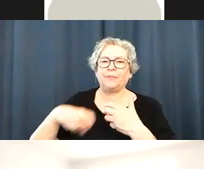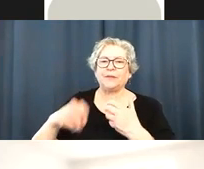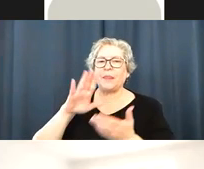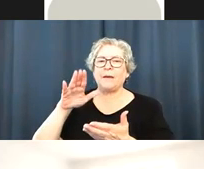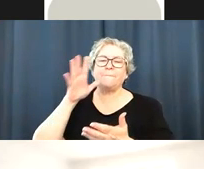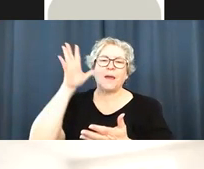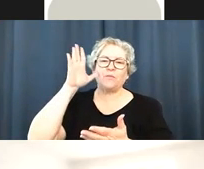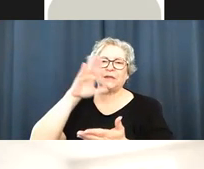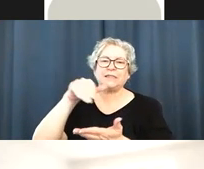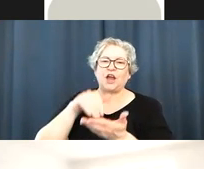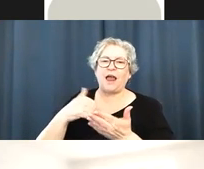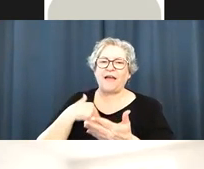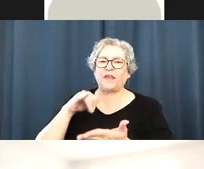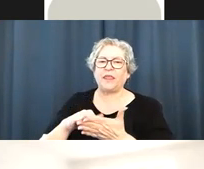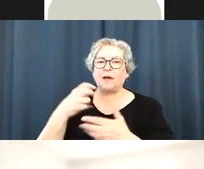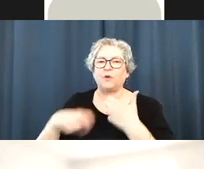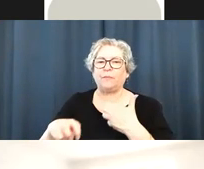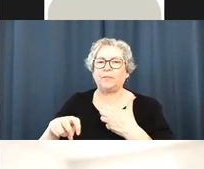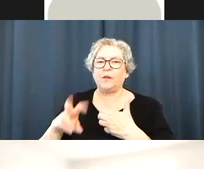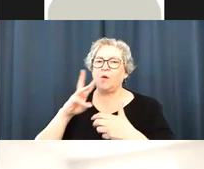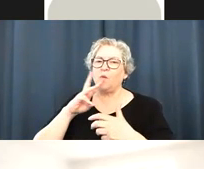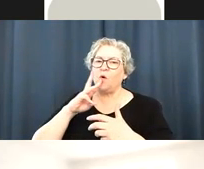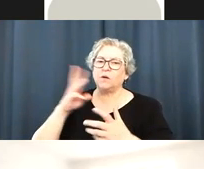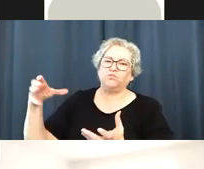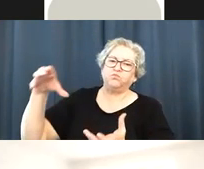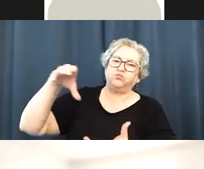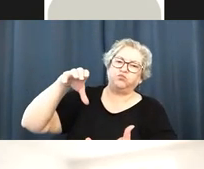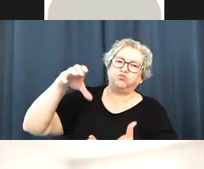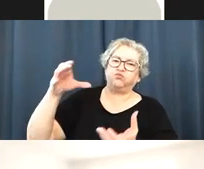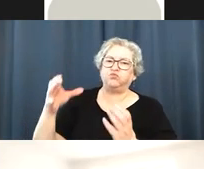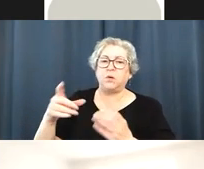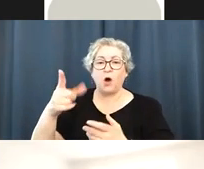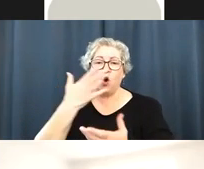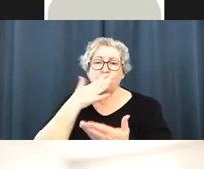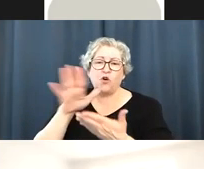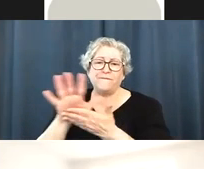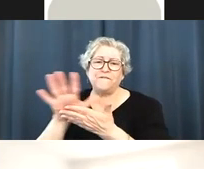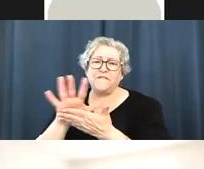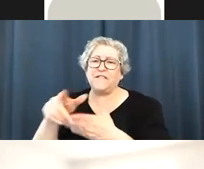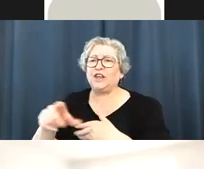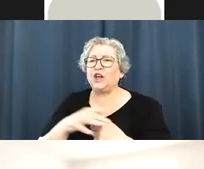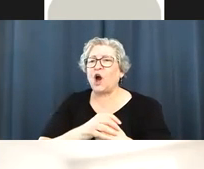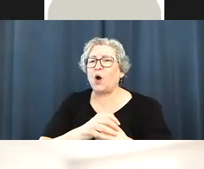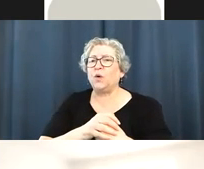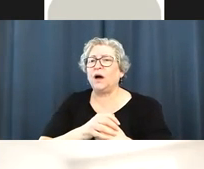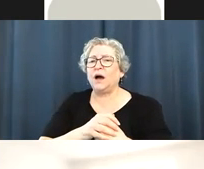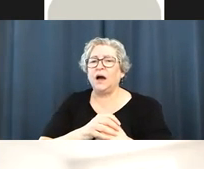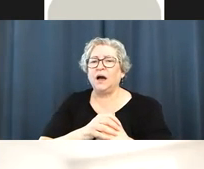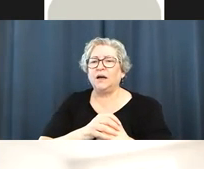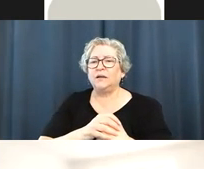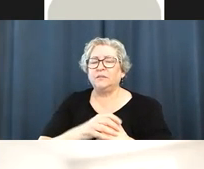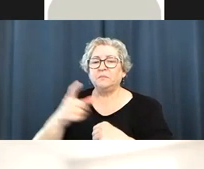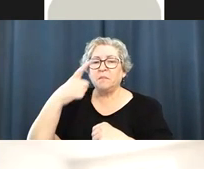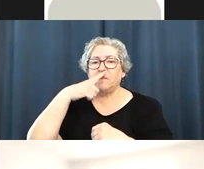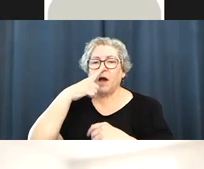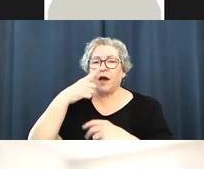as well. Internet is just dropping. Good video. Yes. You're right, Teresa. We will, do you mind sharing